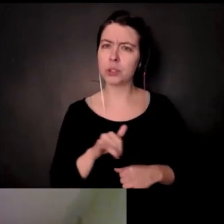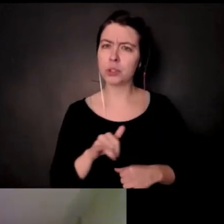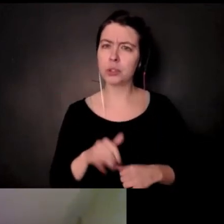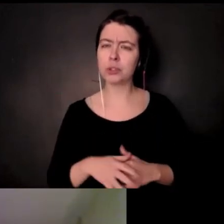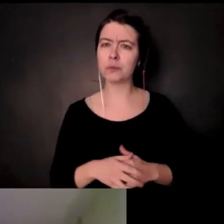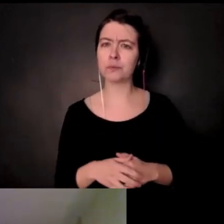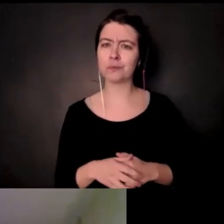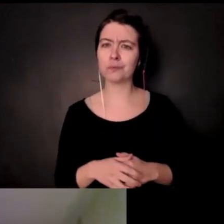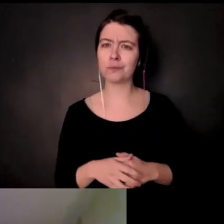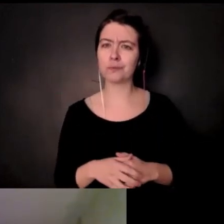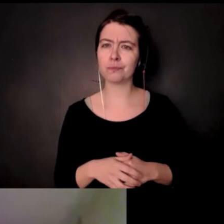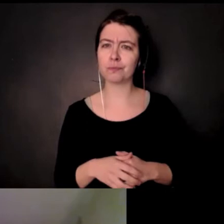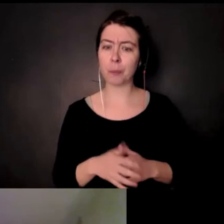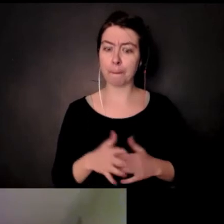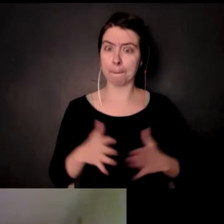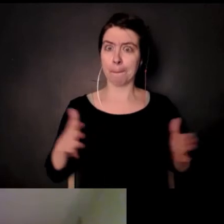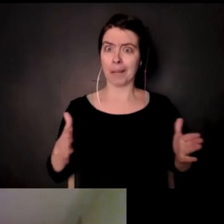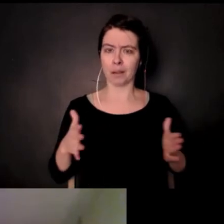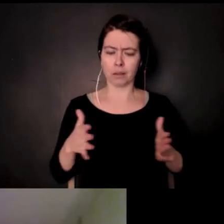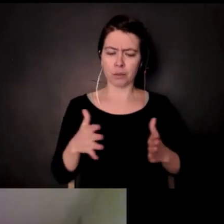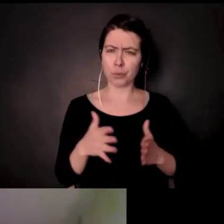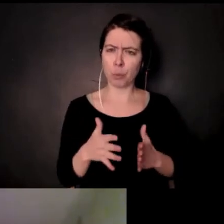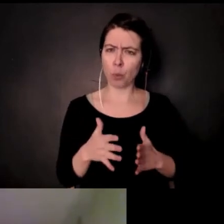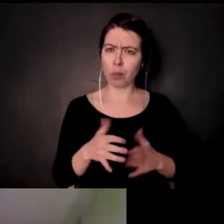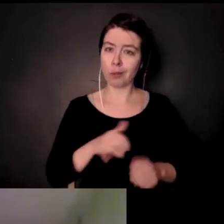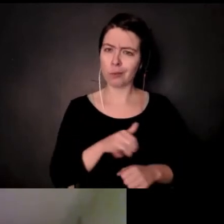Delicate, heavy?